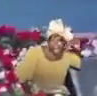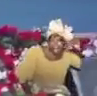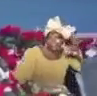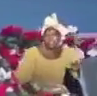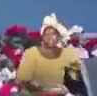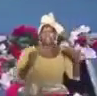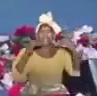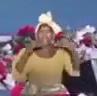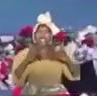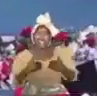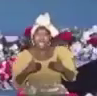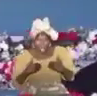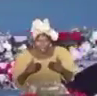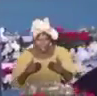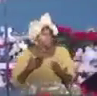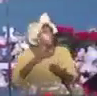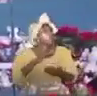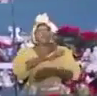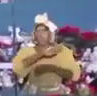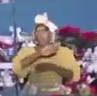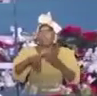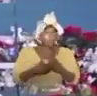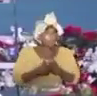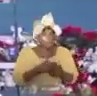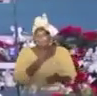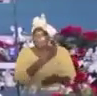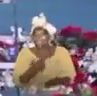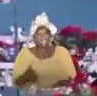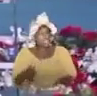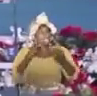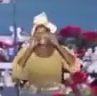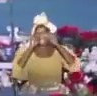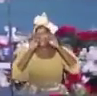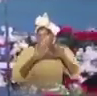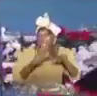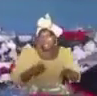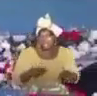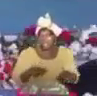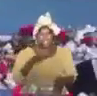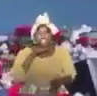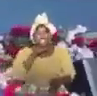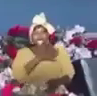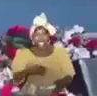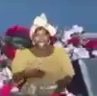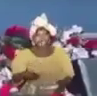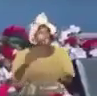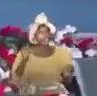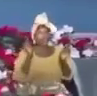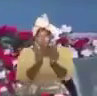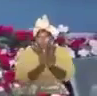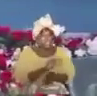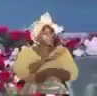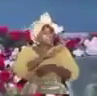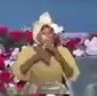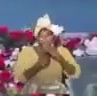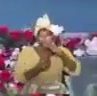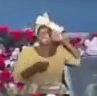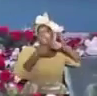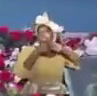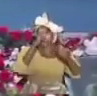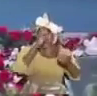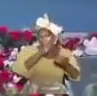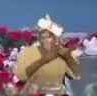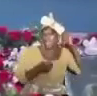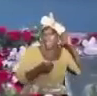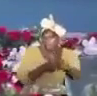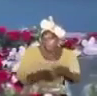portrait of God's idea of a blessed man. And the Bible says, in spite of the tragedies and the